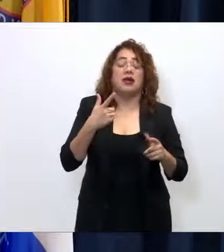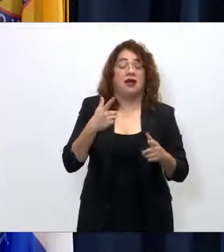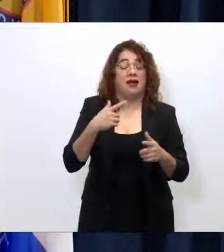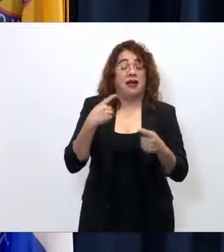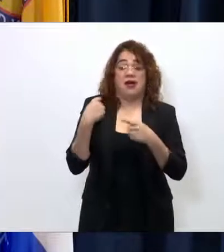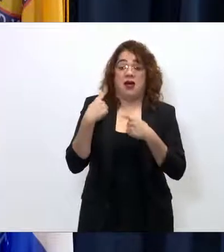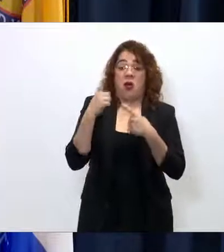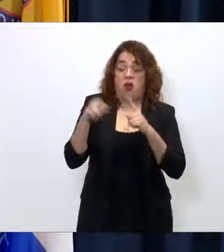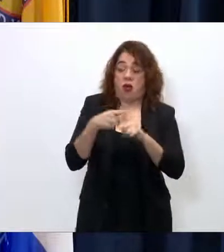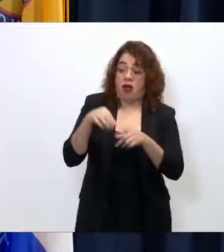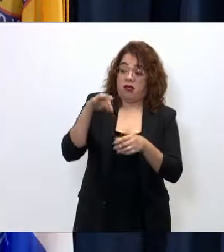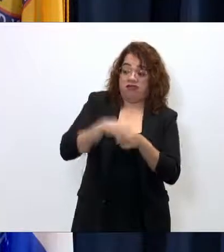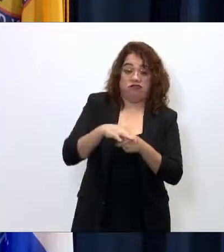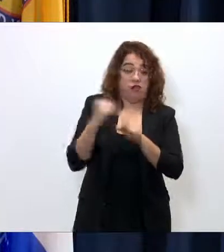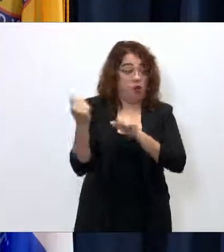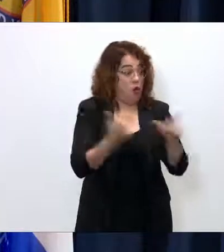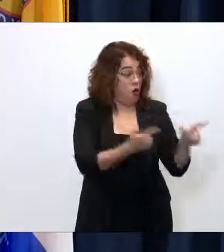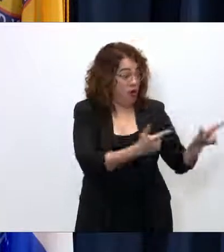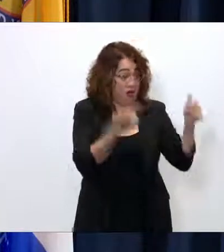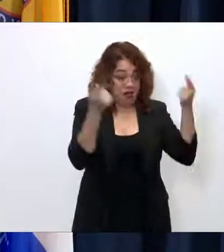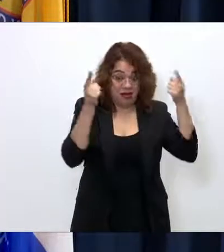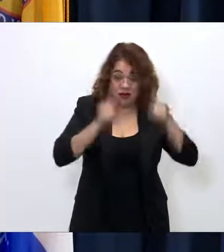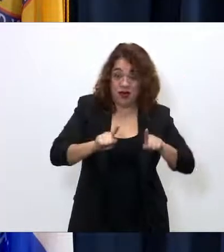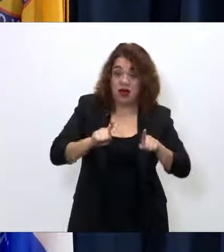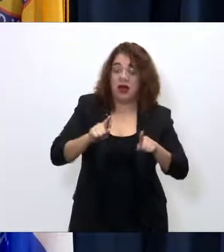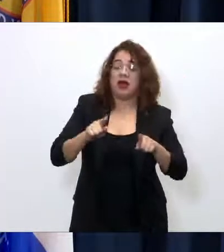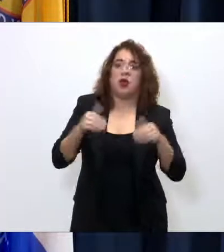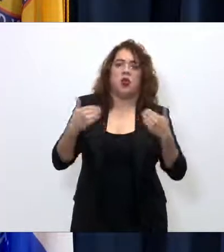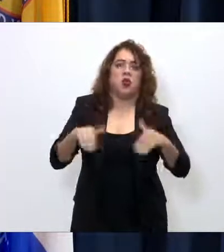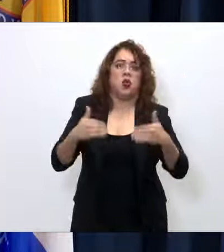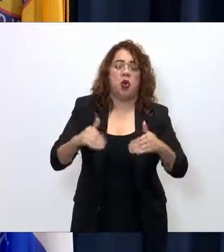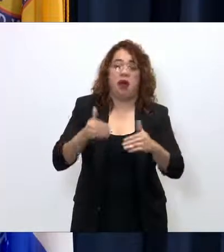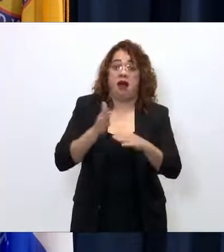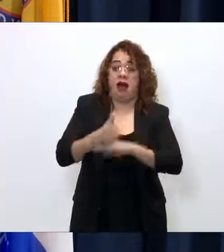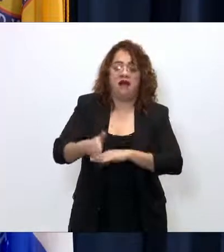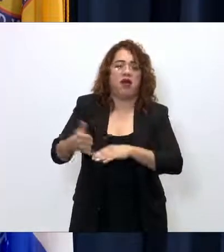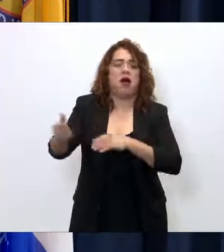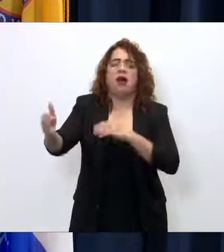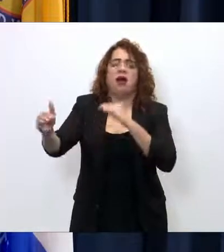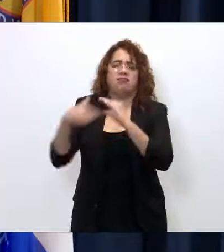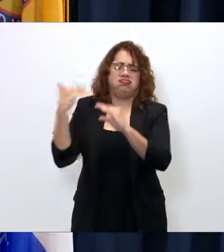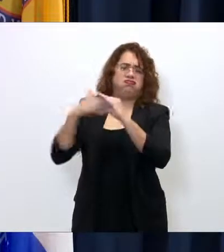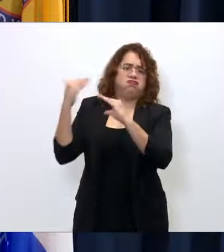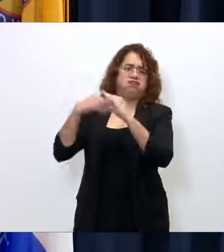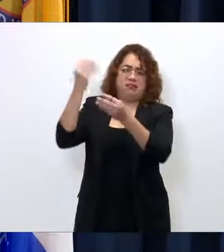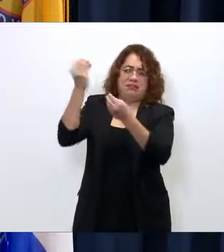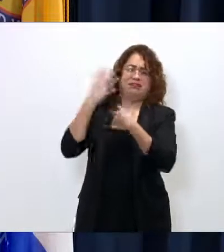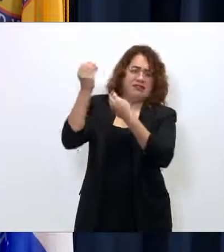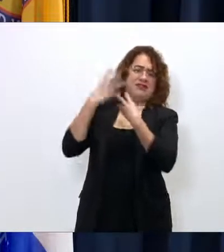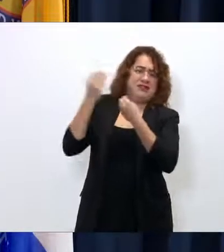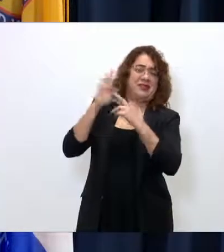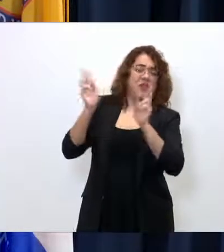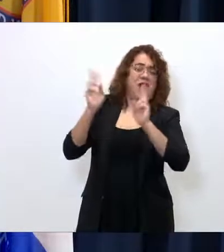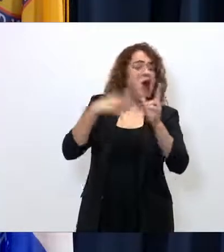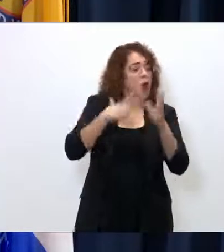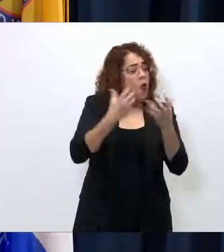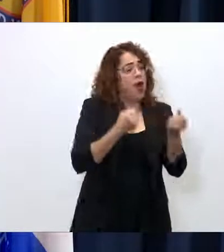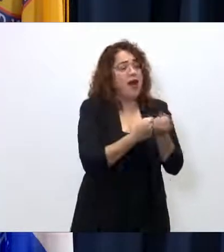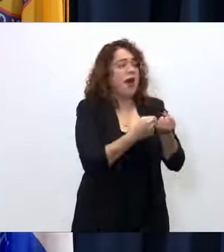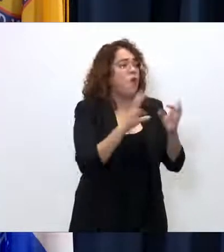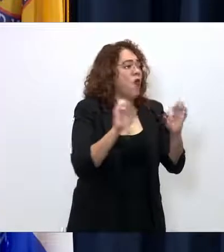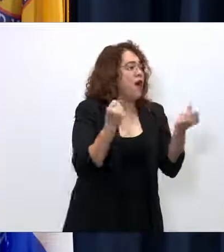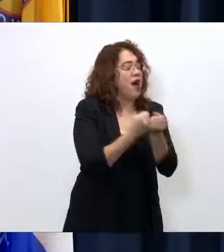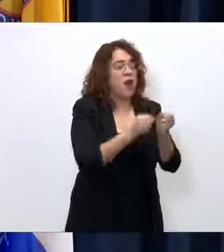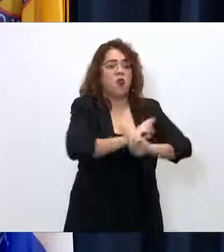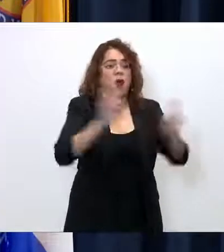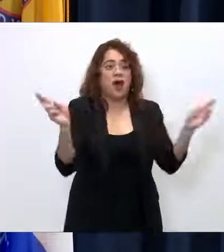way with support and with just messages of wanting to help. Please know that in the next day or two,